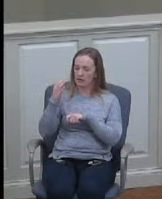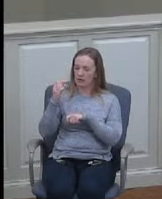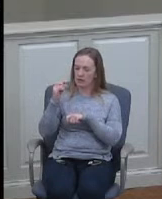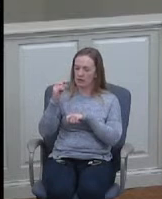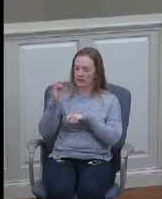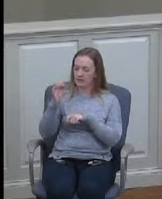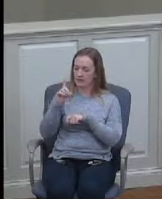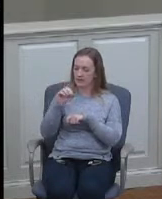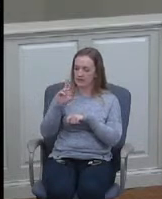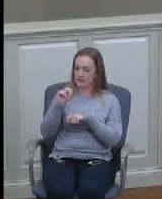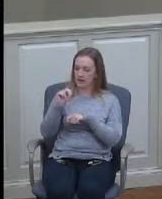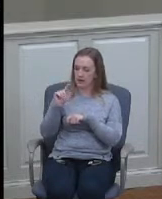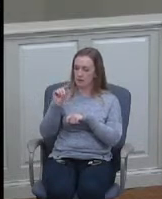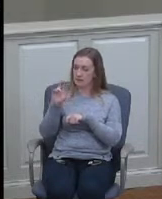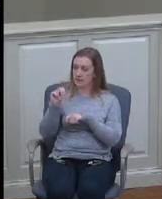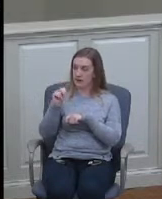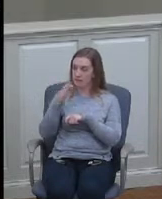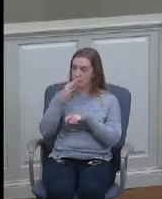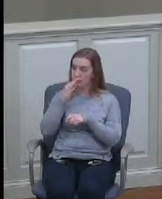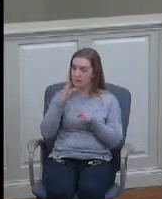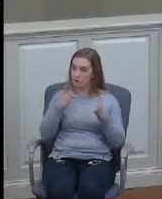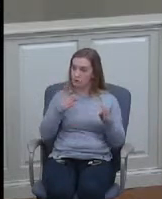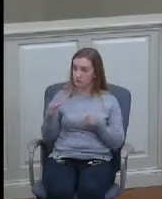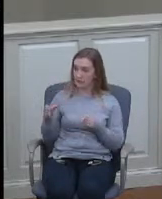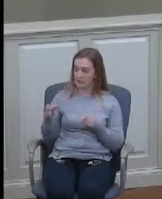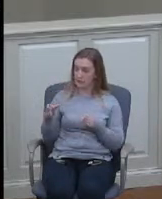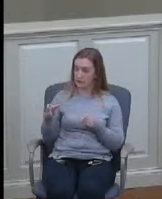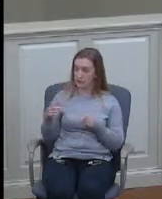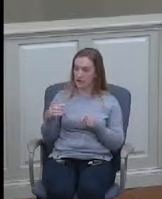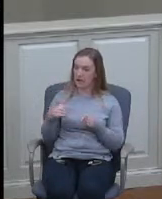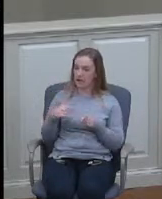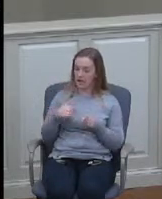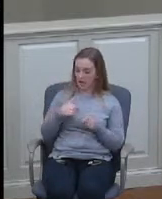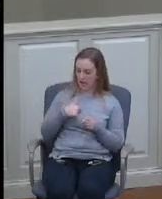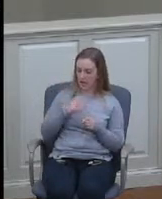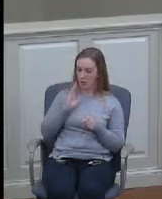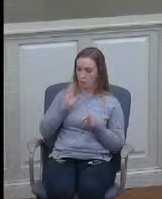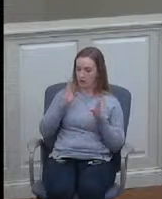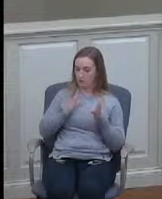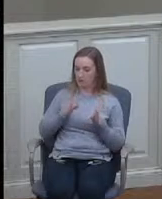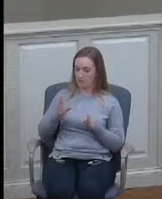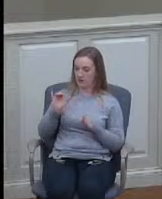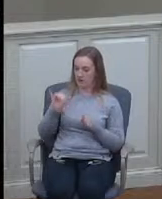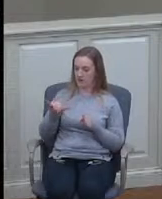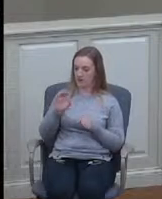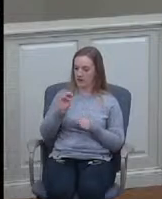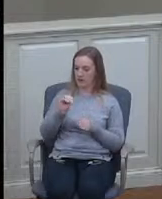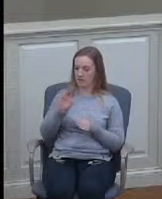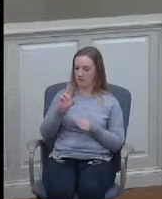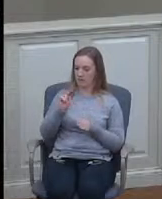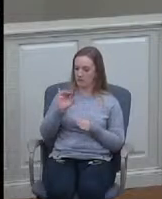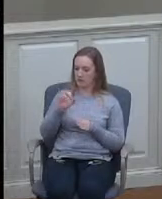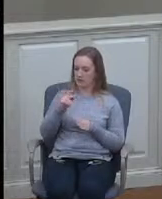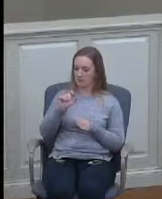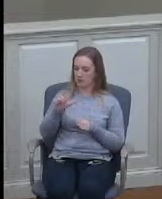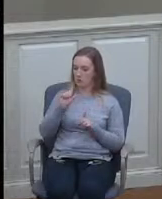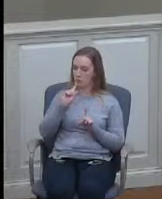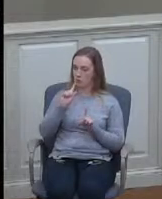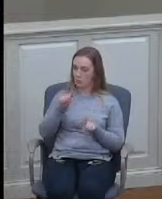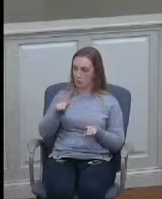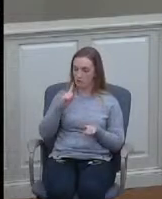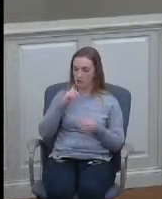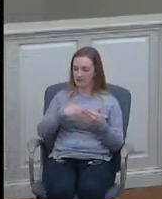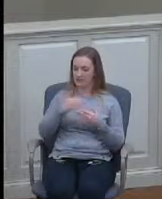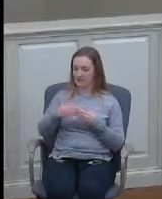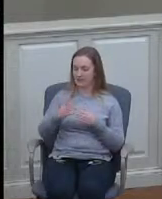the downtown master plan. So I would prepare that municipal order for the next meeting with the 6-month limitation, if that's what